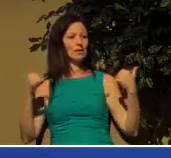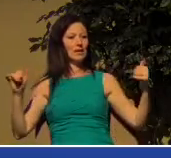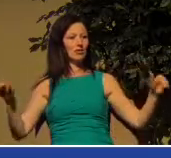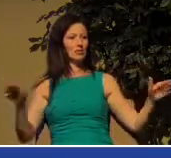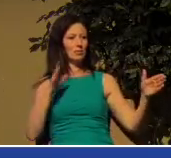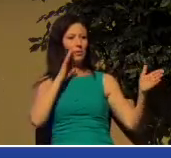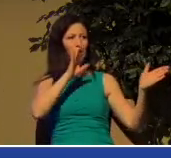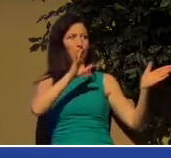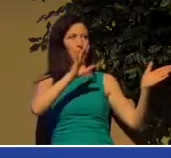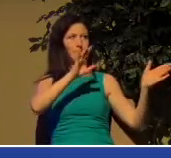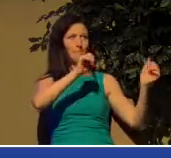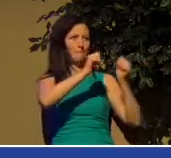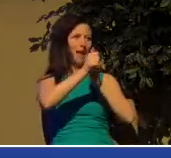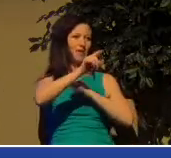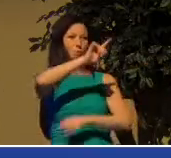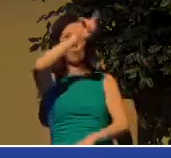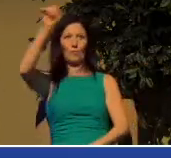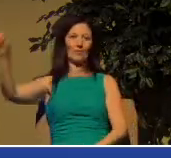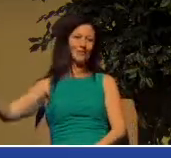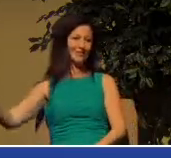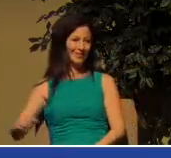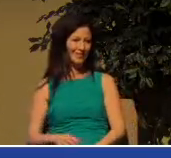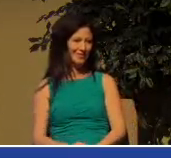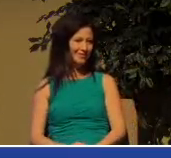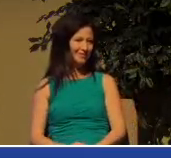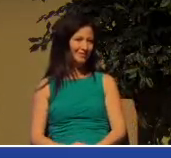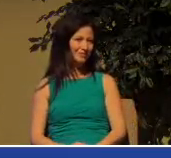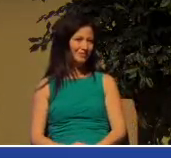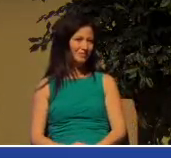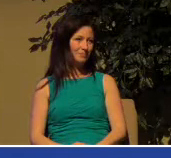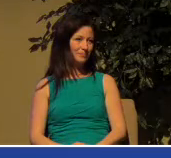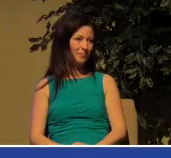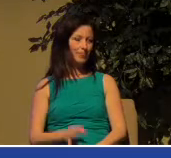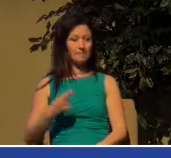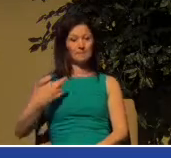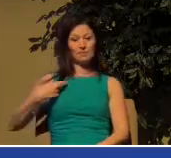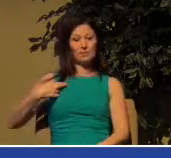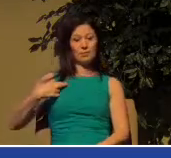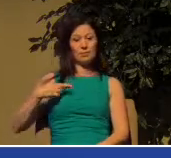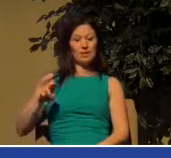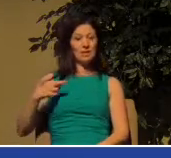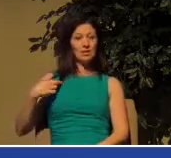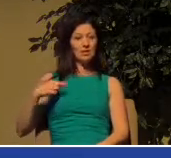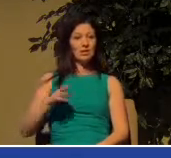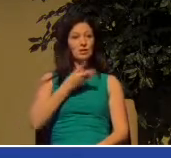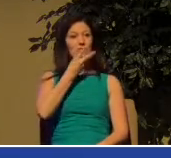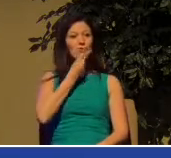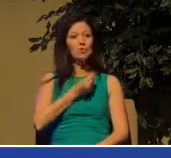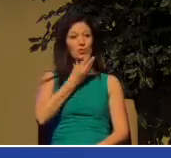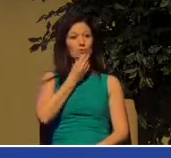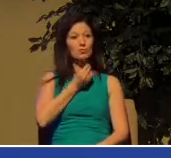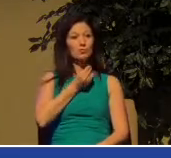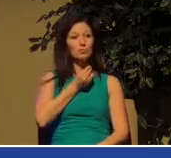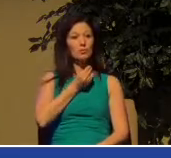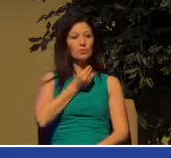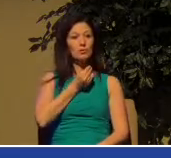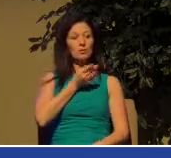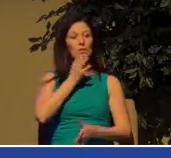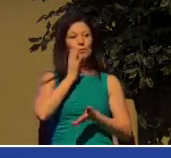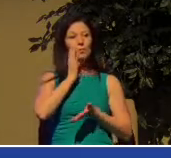system, which, by the way, religious Jews in Israel are trying to reestablish